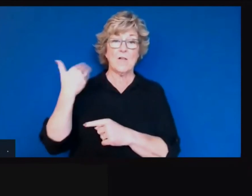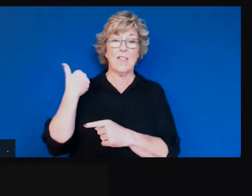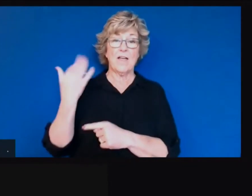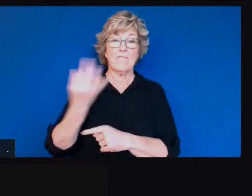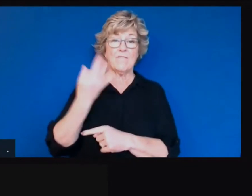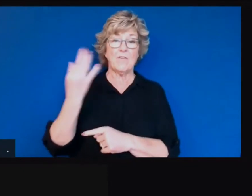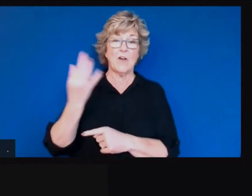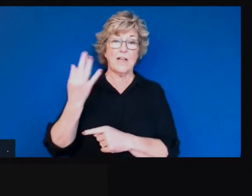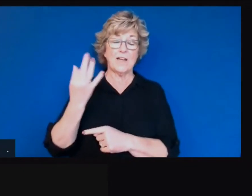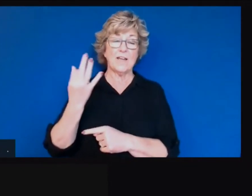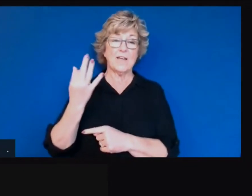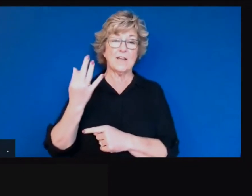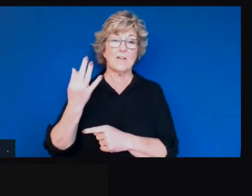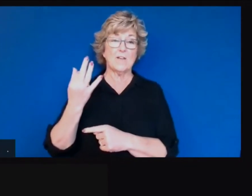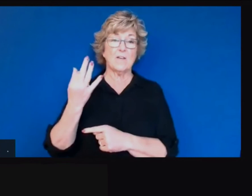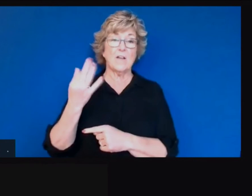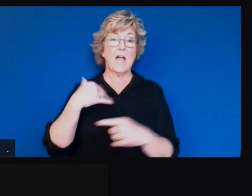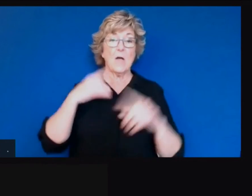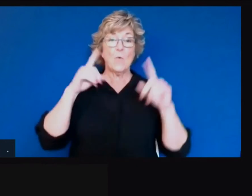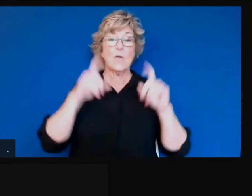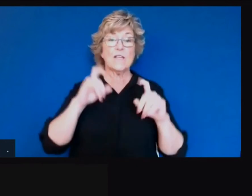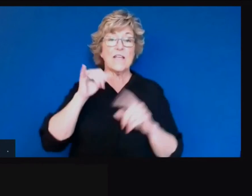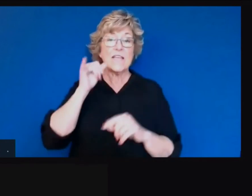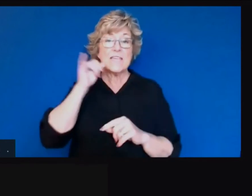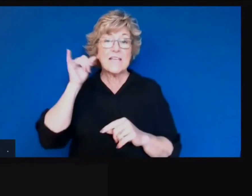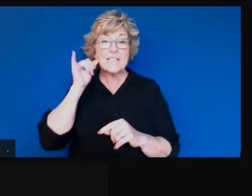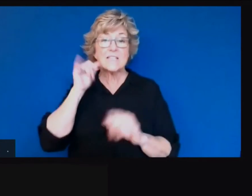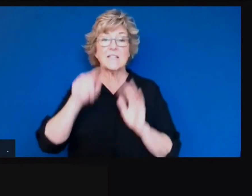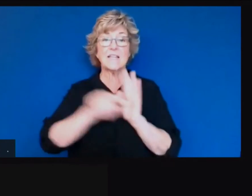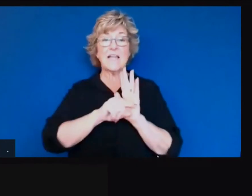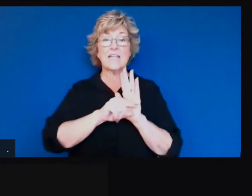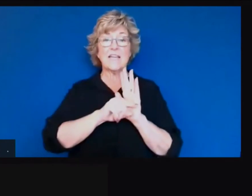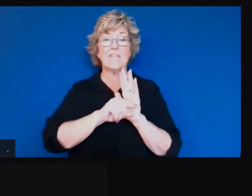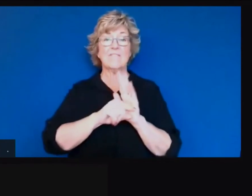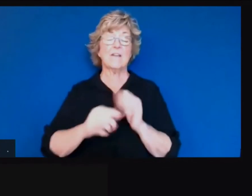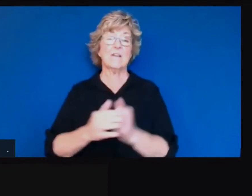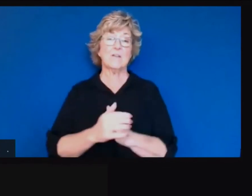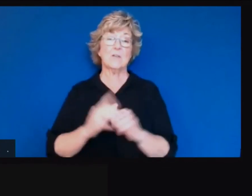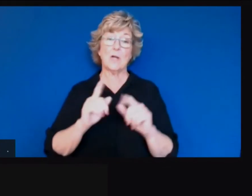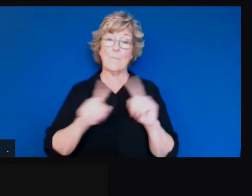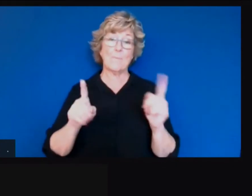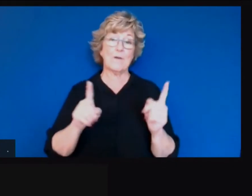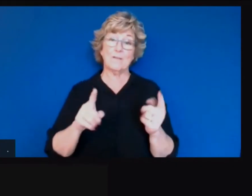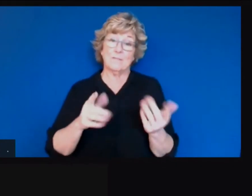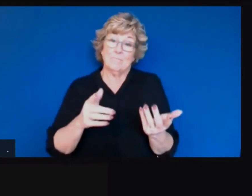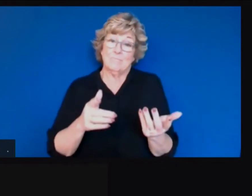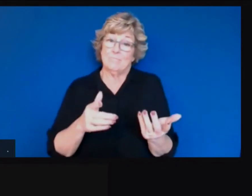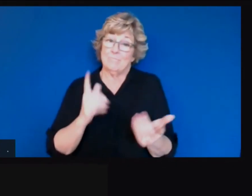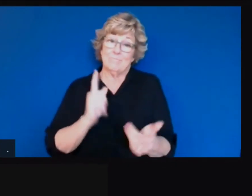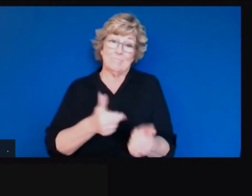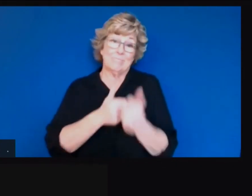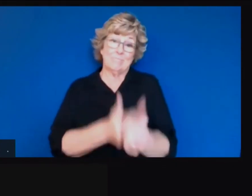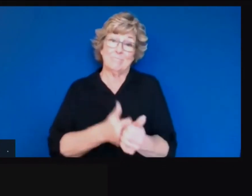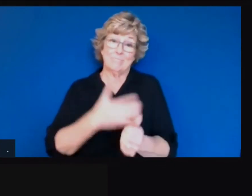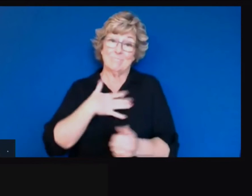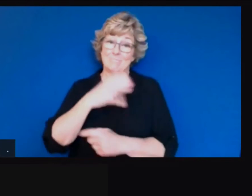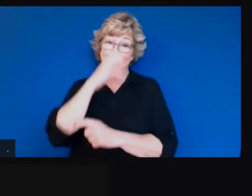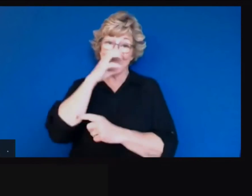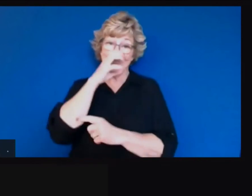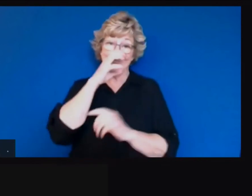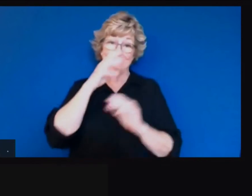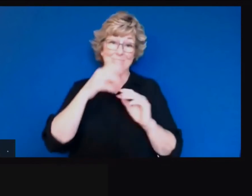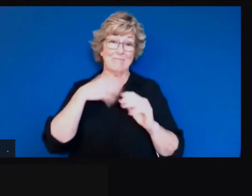to be exact. I was tested yesterday, tested negative, but you got to walk your talk in terms of protocols that we put